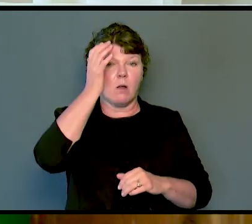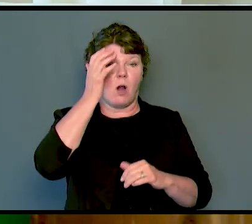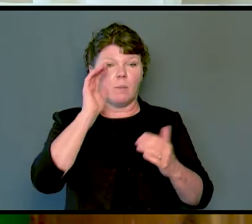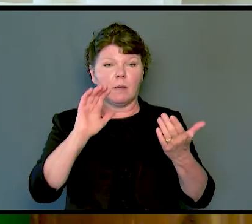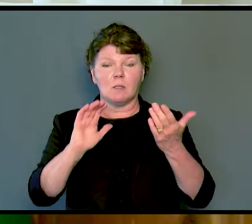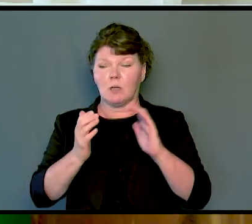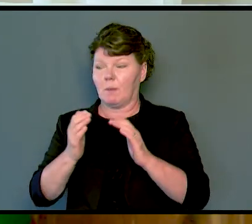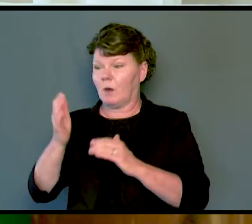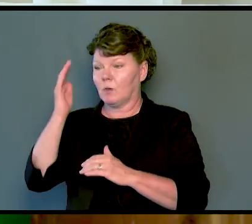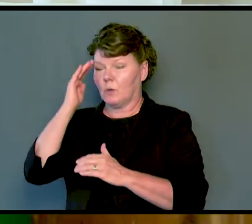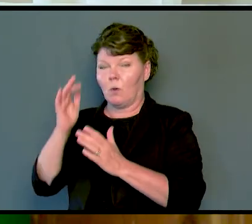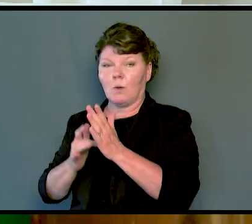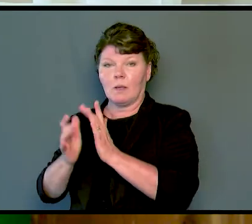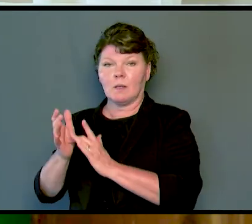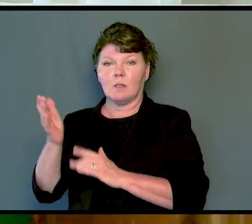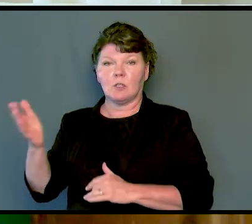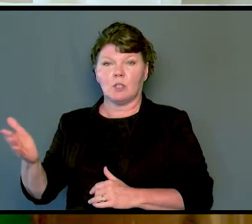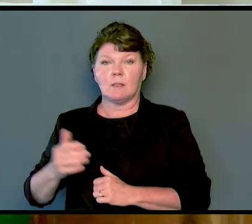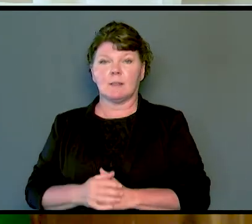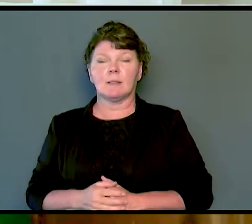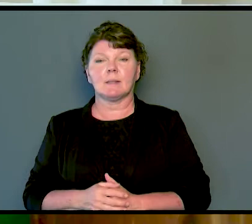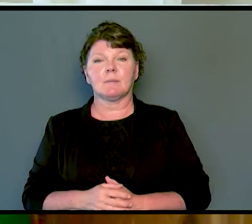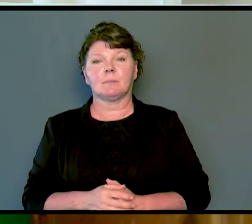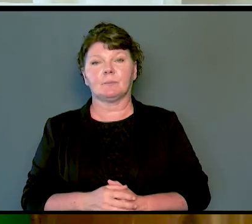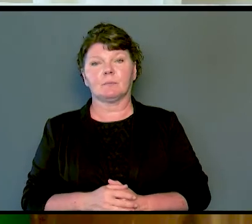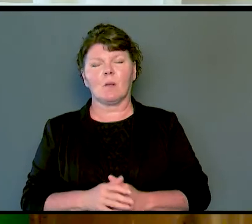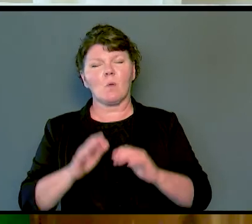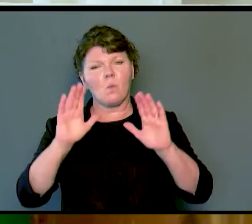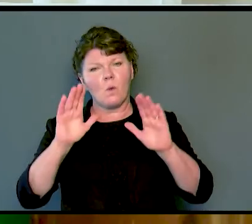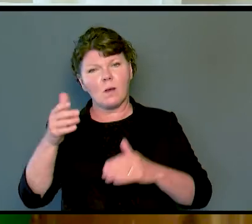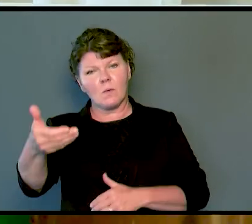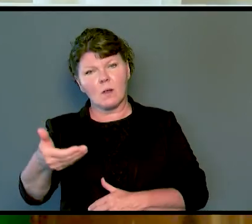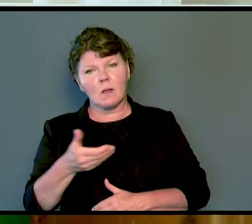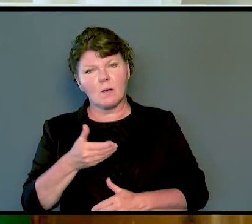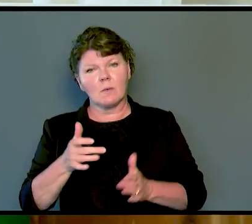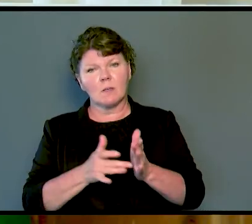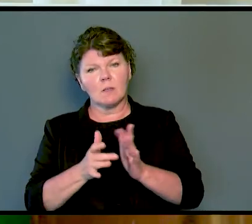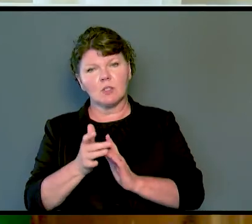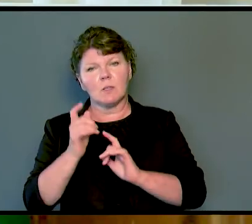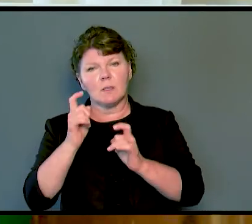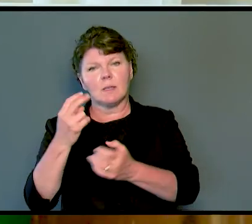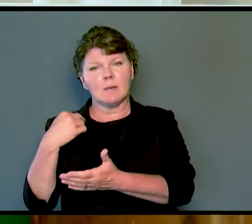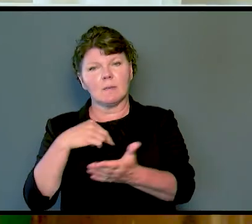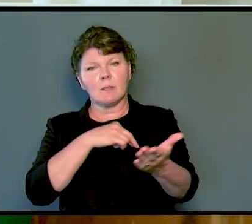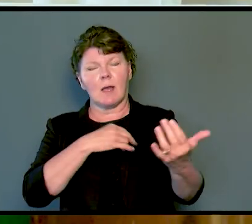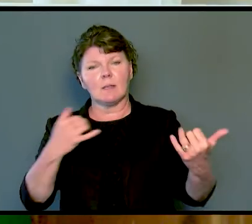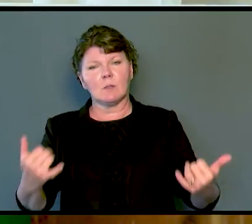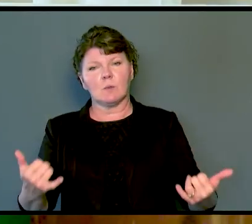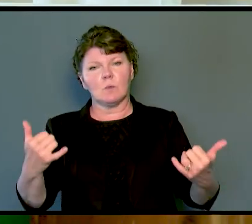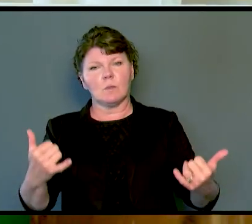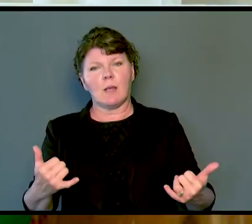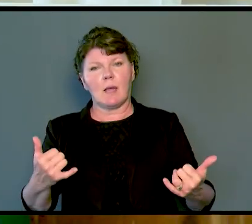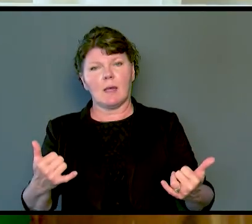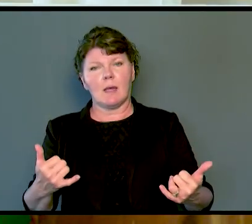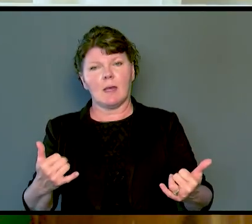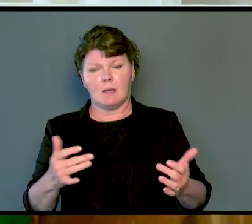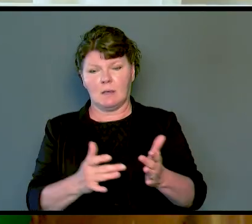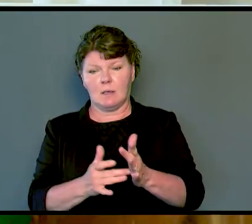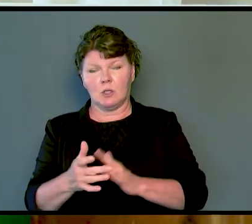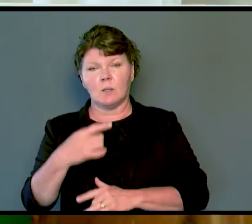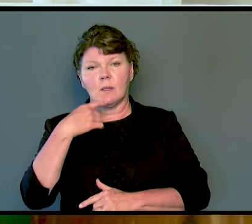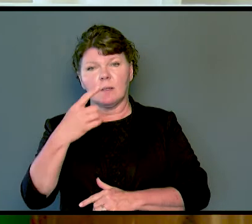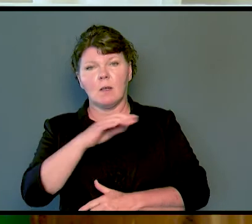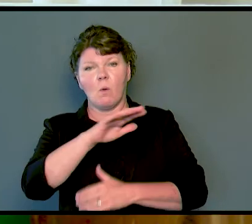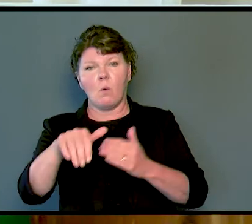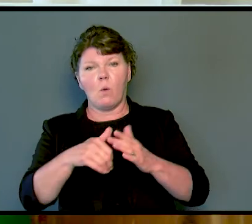in comparison to knowing Jesus. What a wonderful invitation Jesus gives to each of us today. Jesus